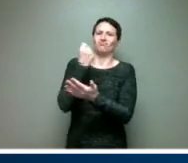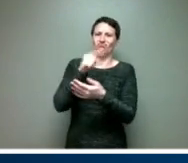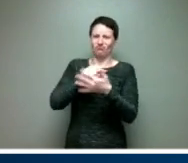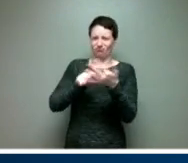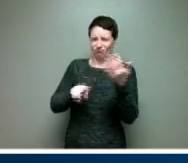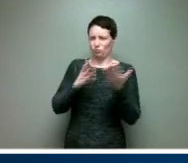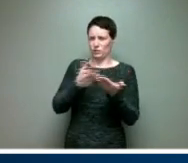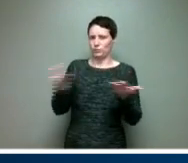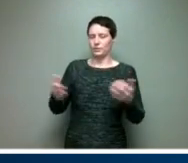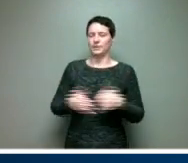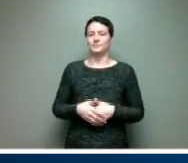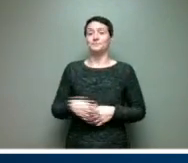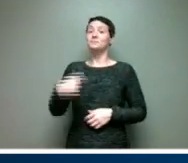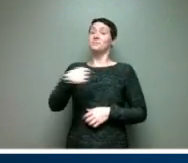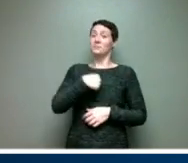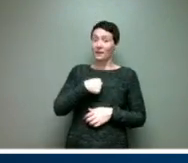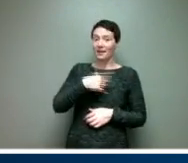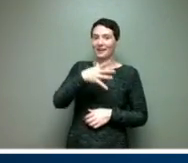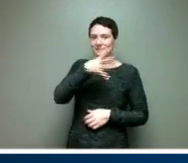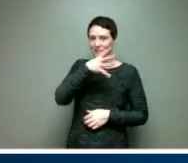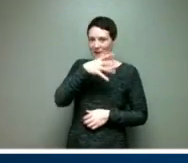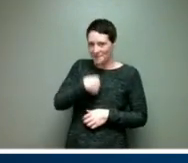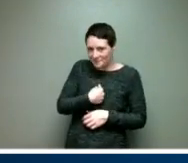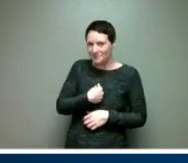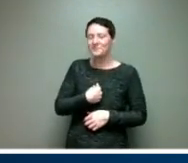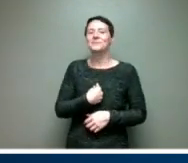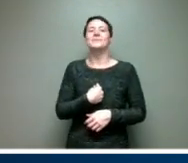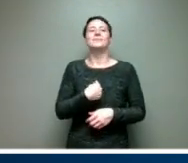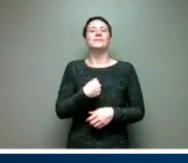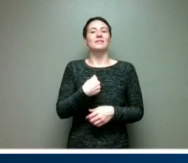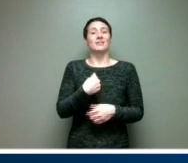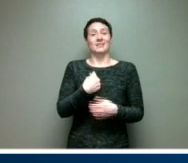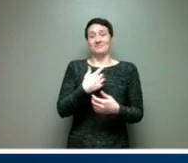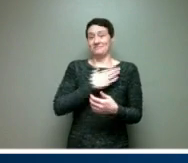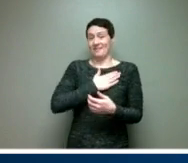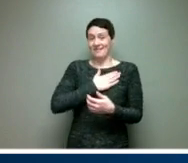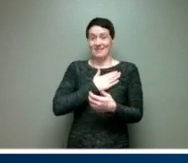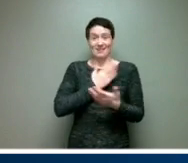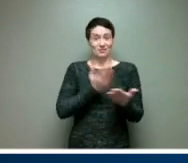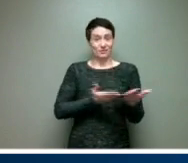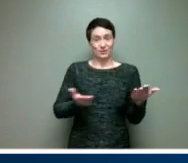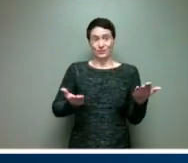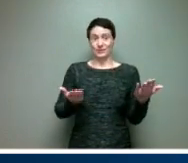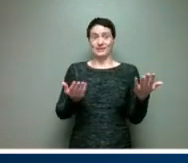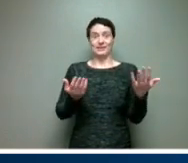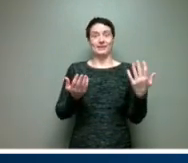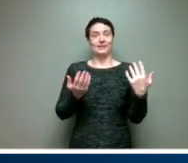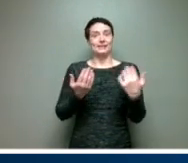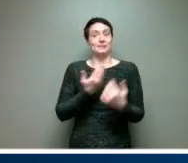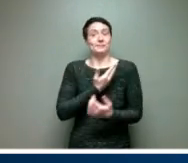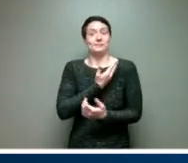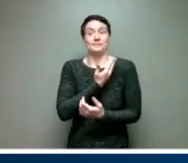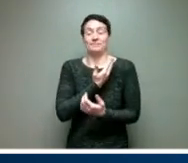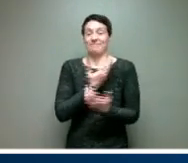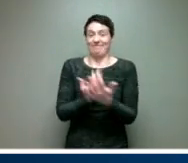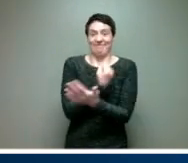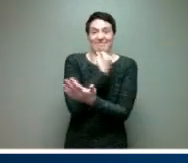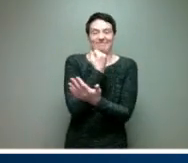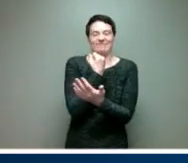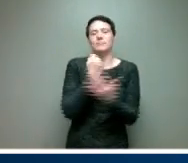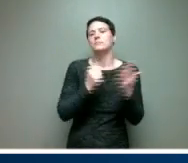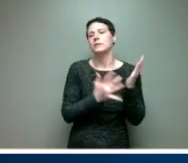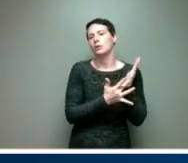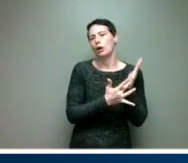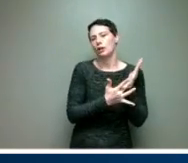and that I just ran through depend on access to technology. So we are very familiar that there is a divide right now